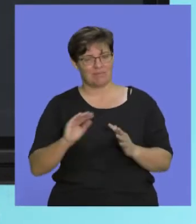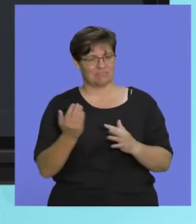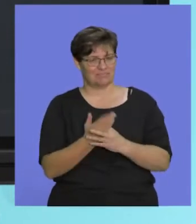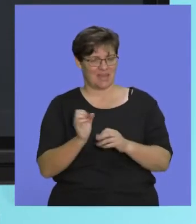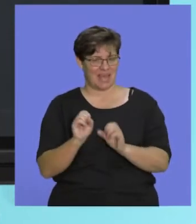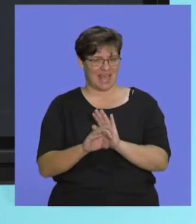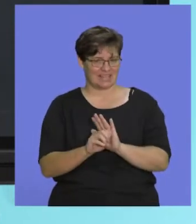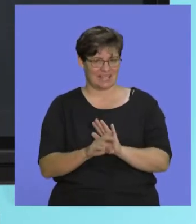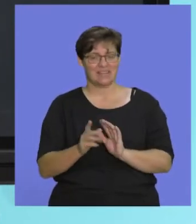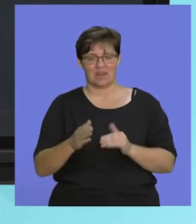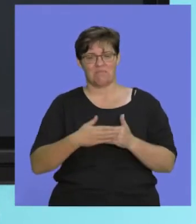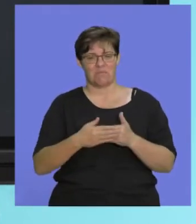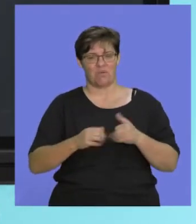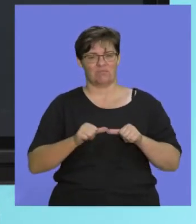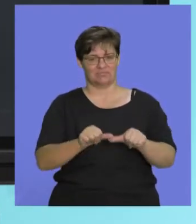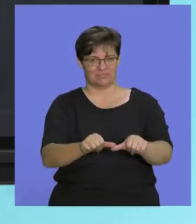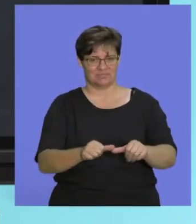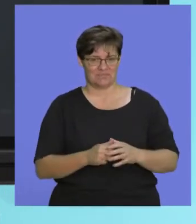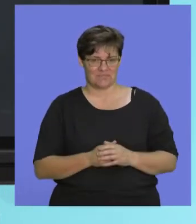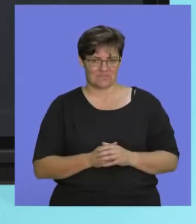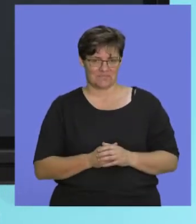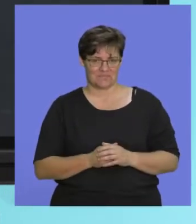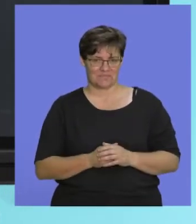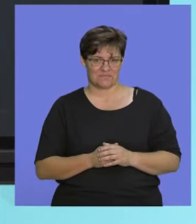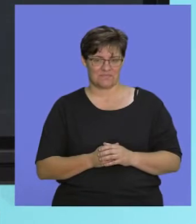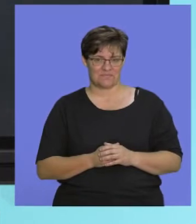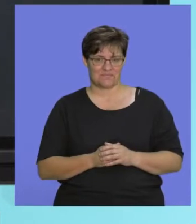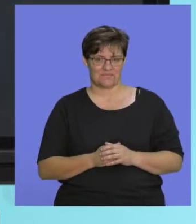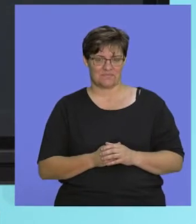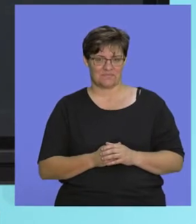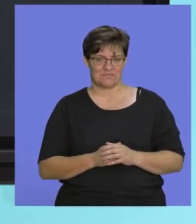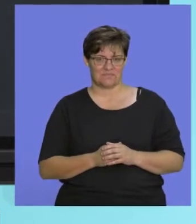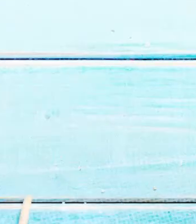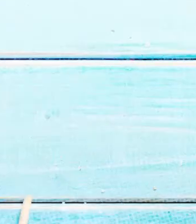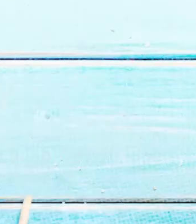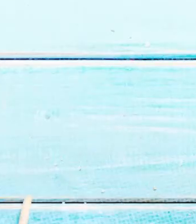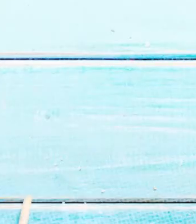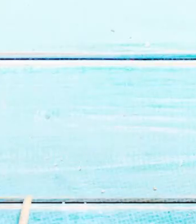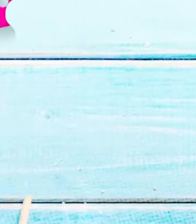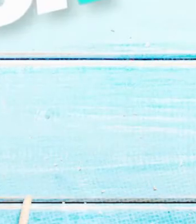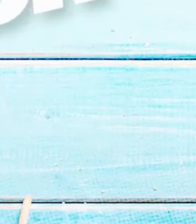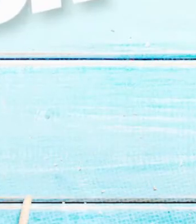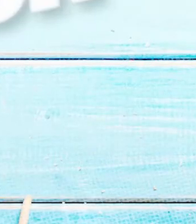go for a quick ad break, and I'll be back with some more. Stay tuned.